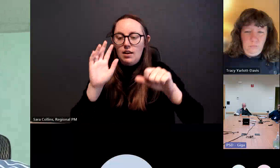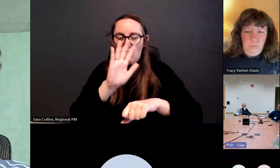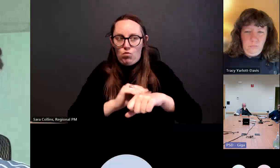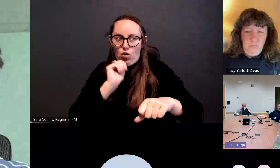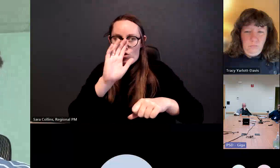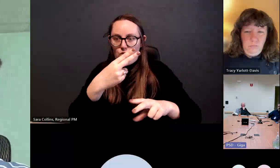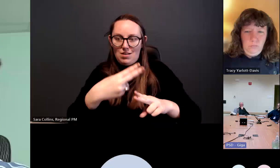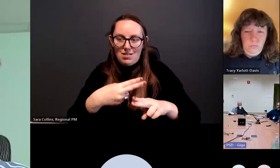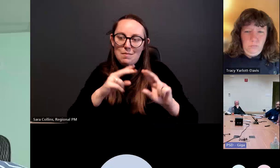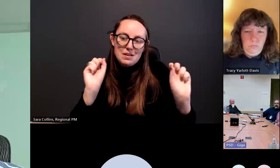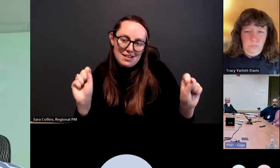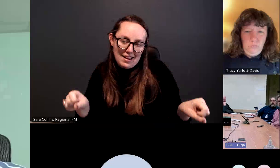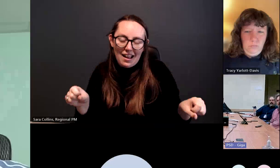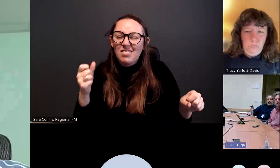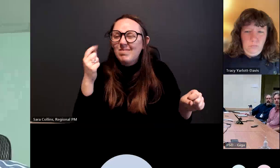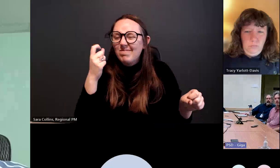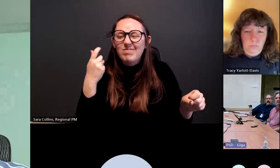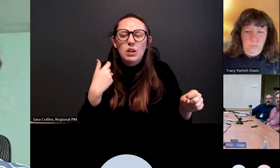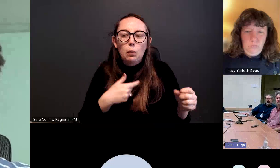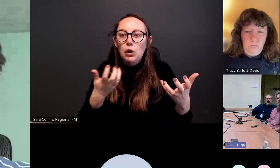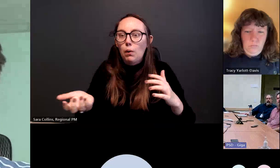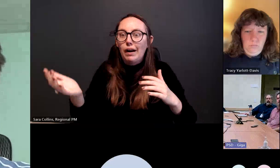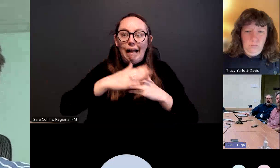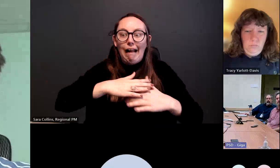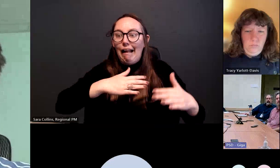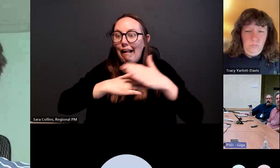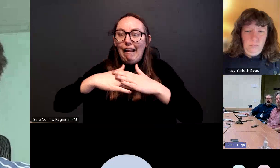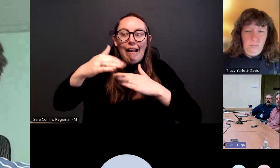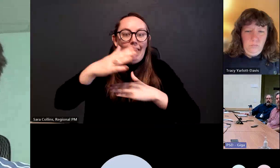just so we're not all talking over each other.